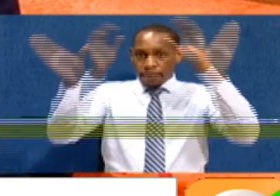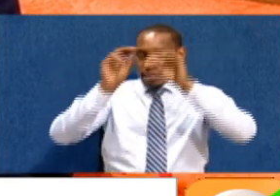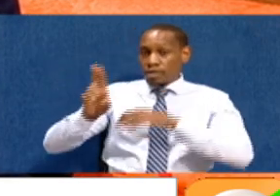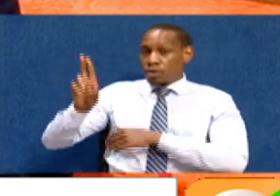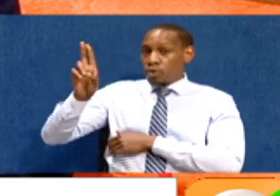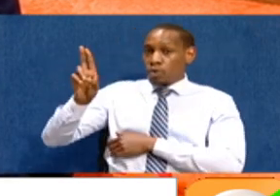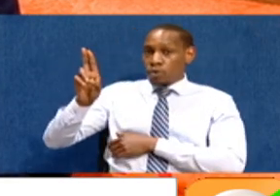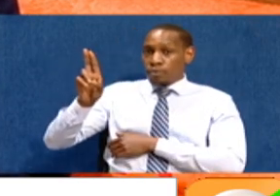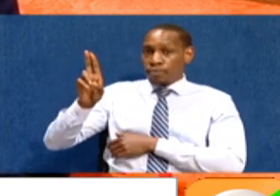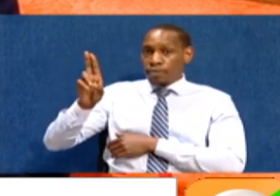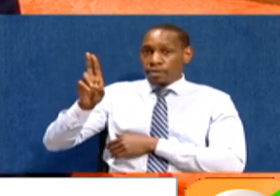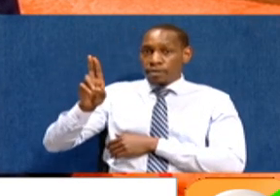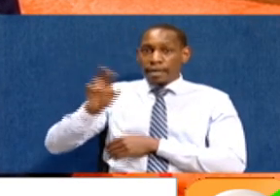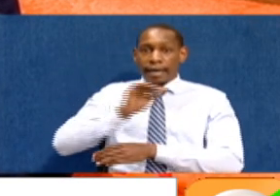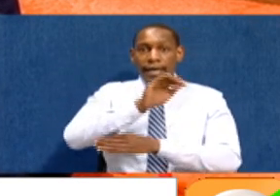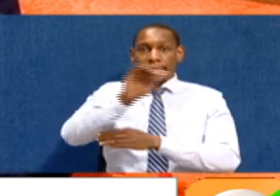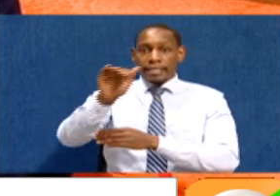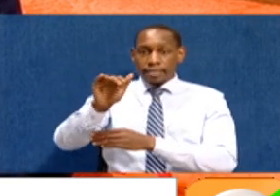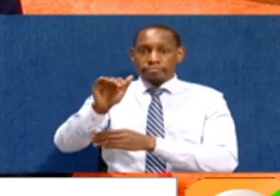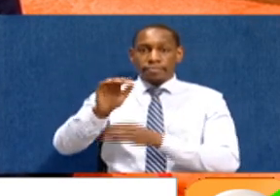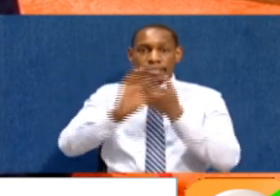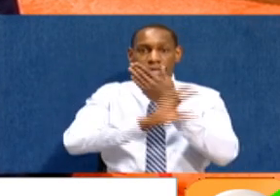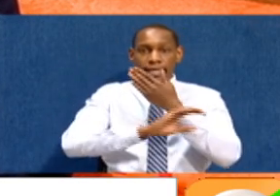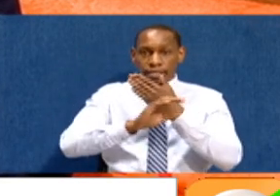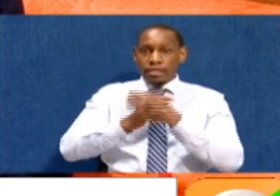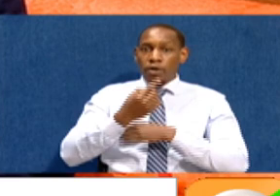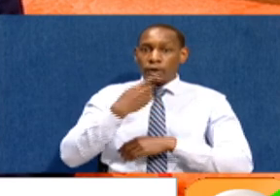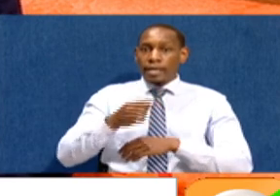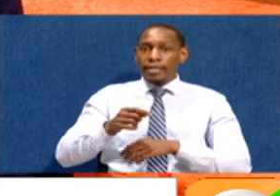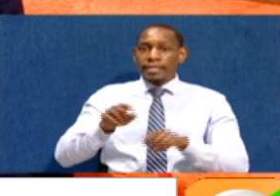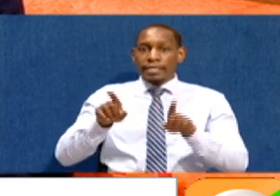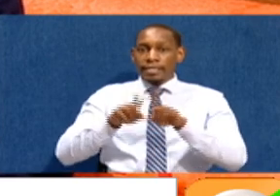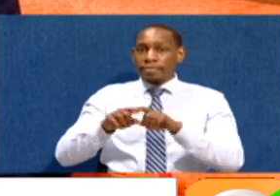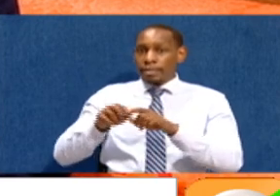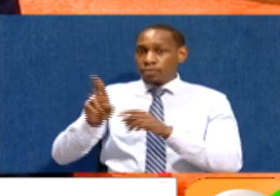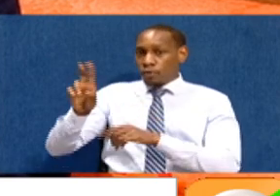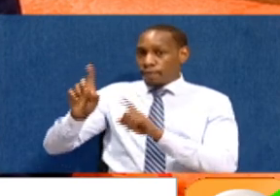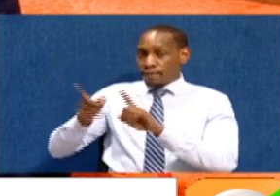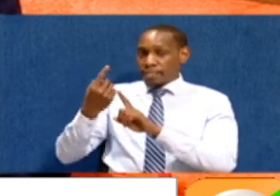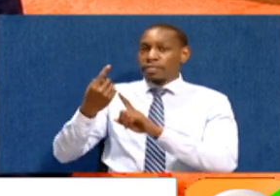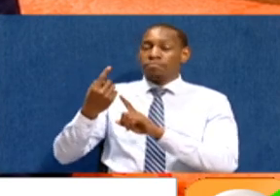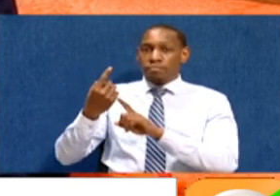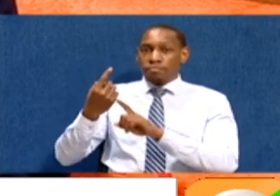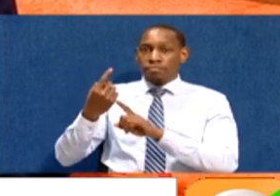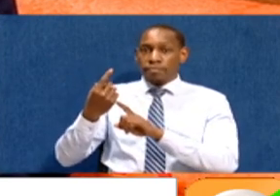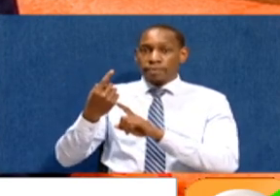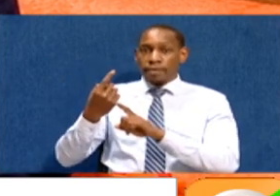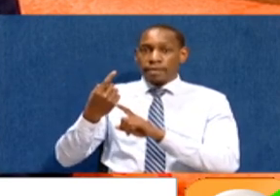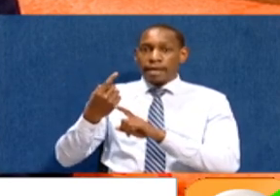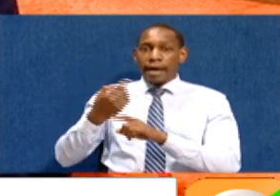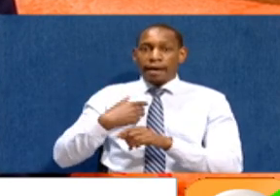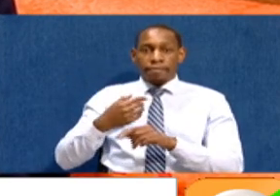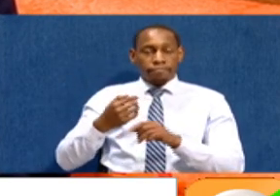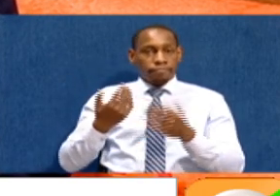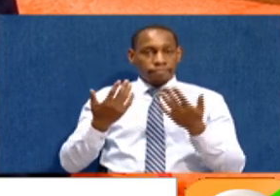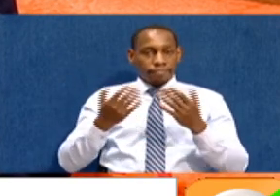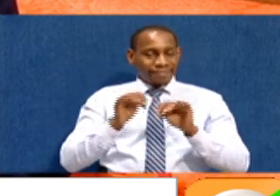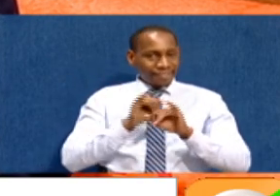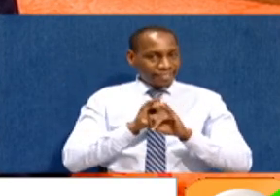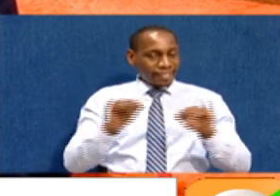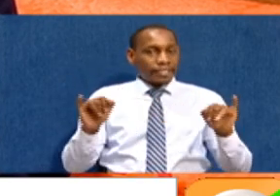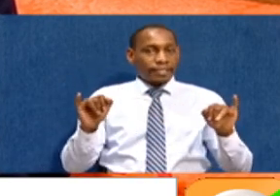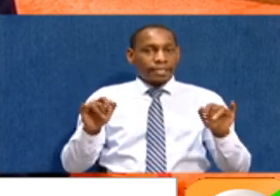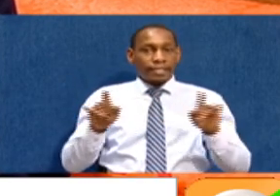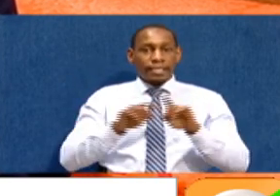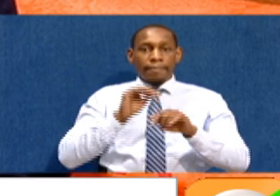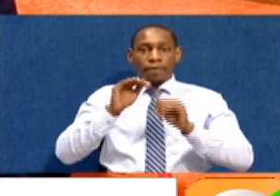Uhuru Kenyatta calls the country to order, he must begin by calling himself to order. He must come with clean hands, and